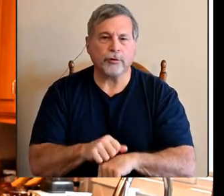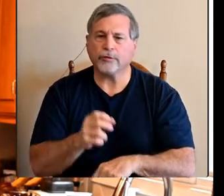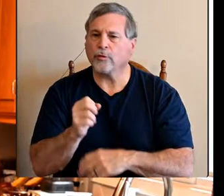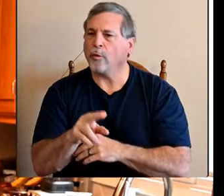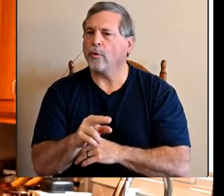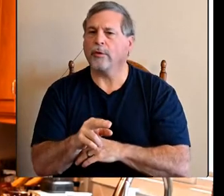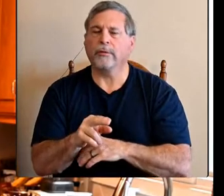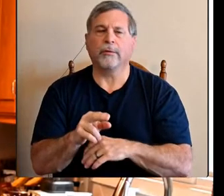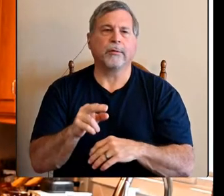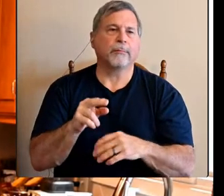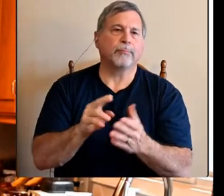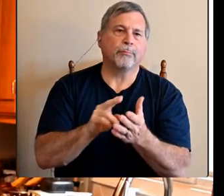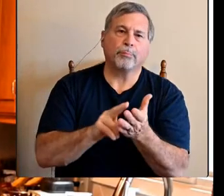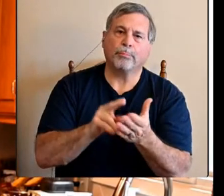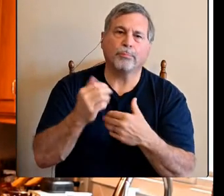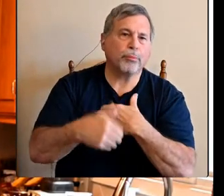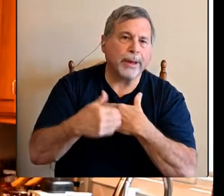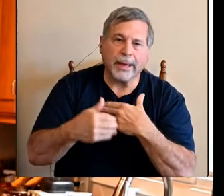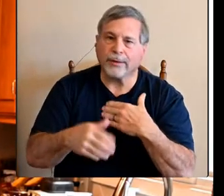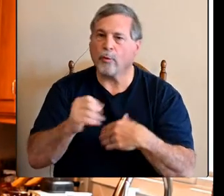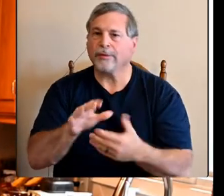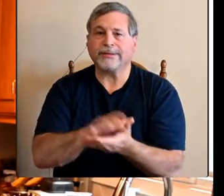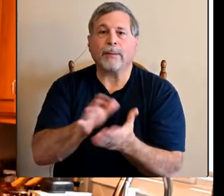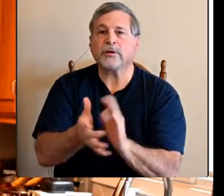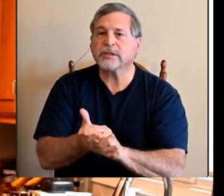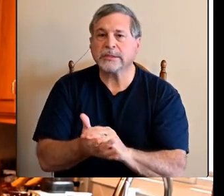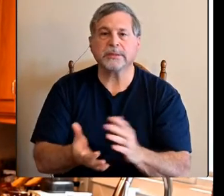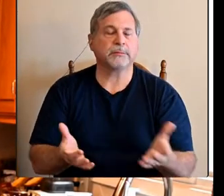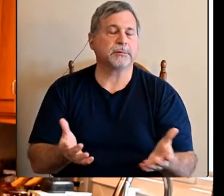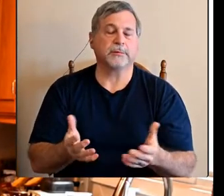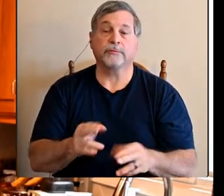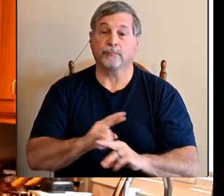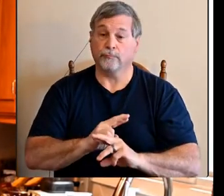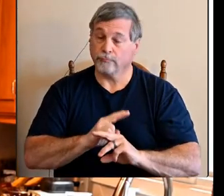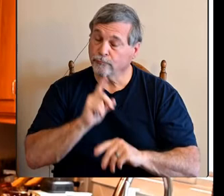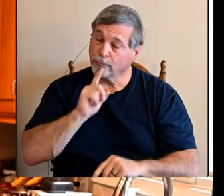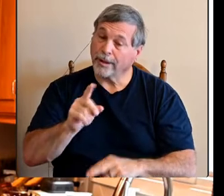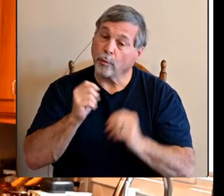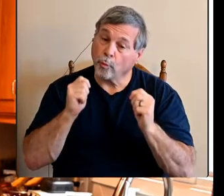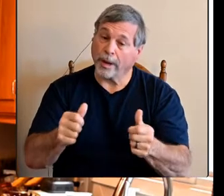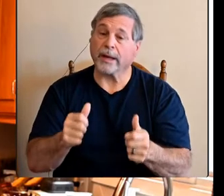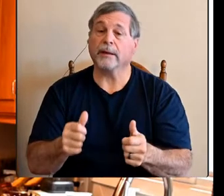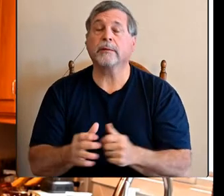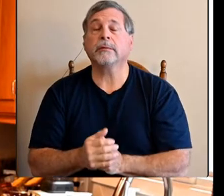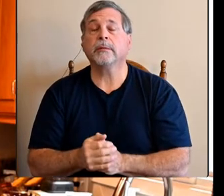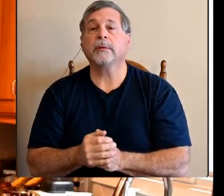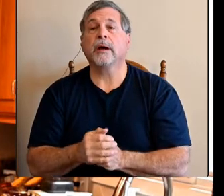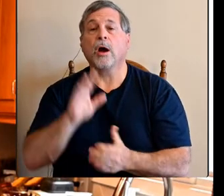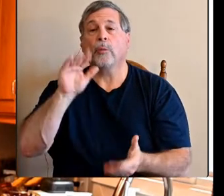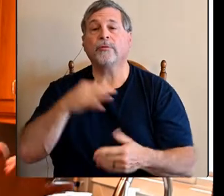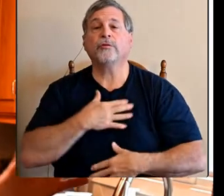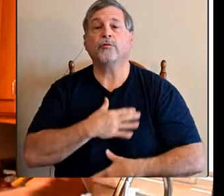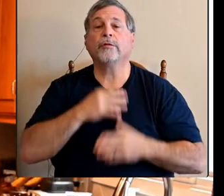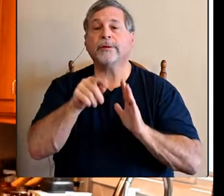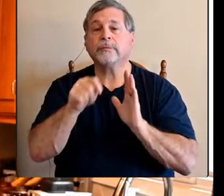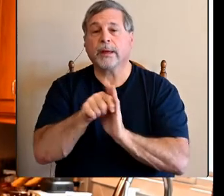you could do it on some bread it's also really good on sandwiches so real quick guacamole for you I hope you've enjoyed the video